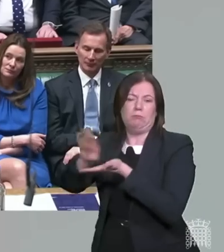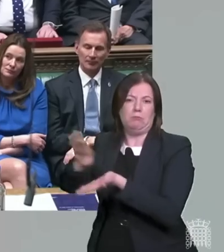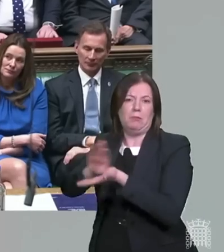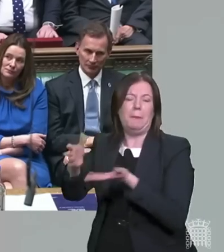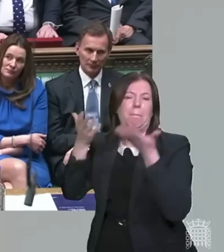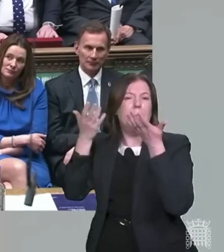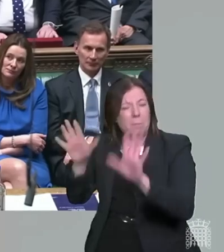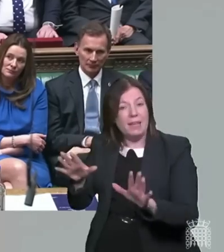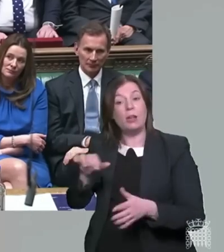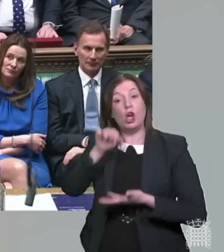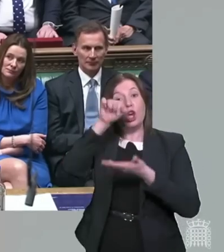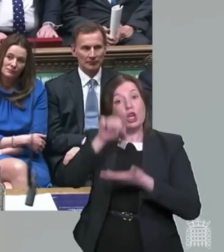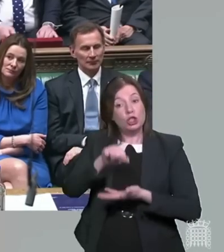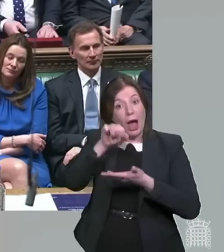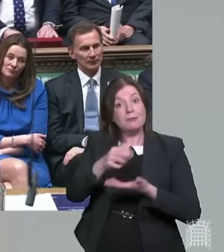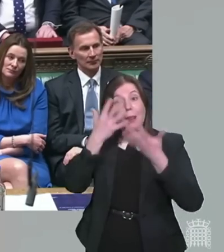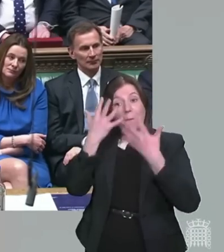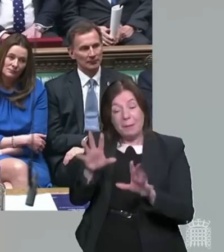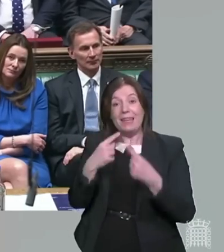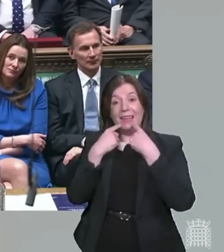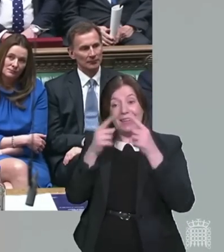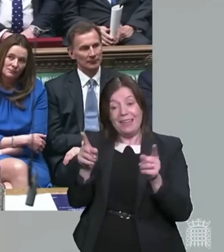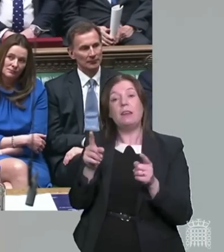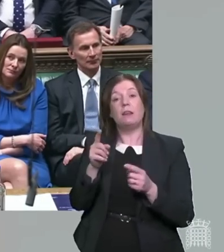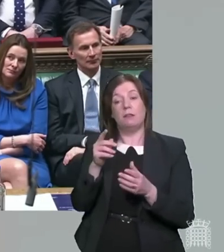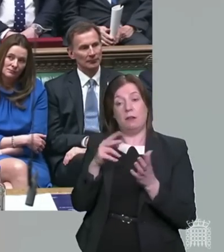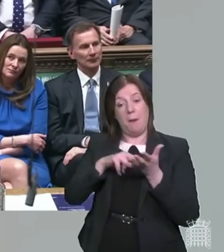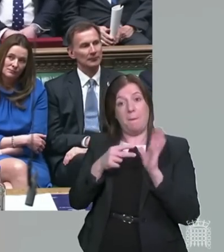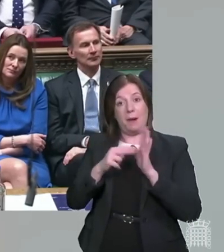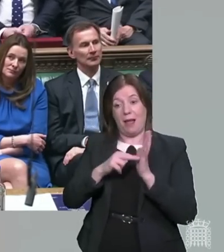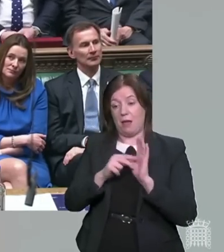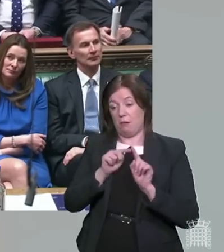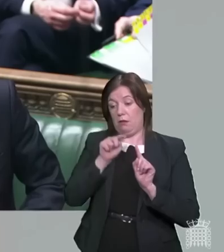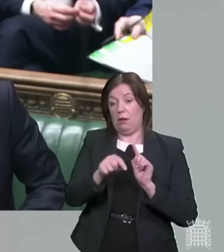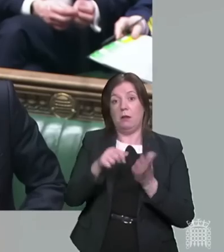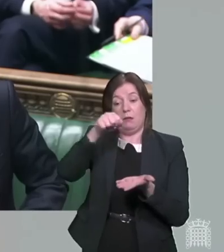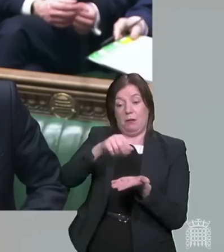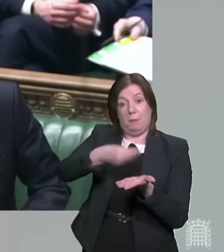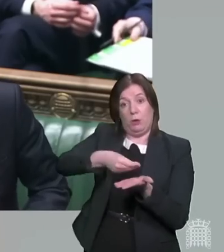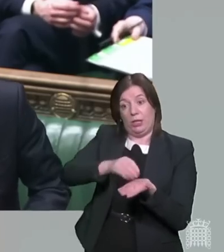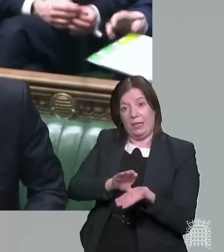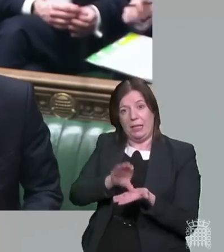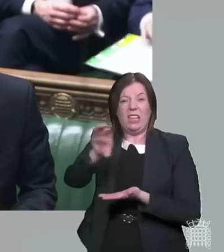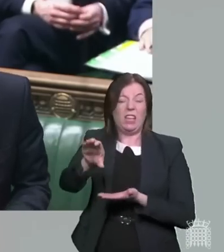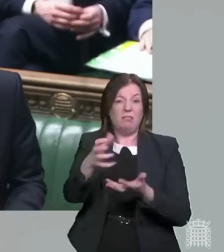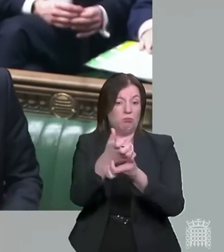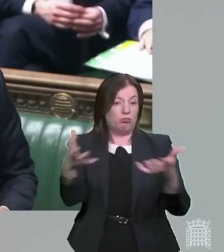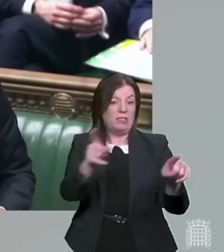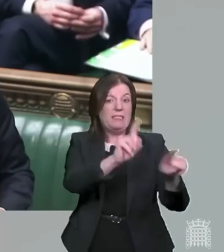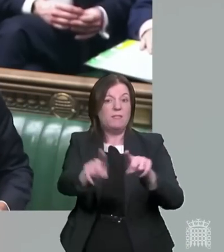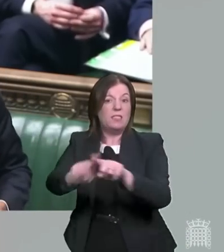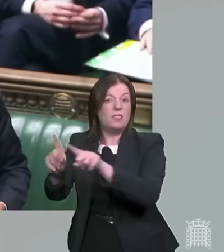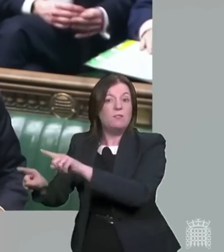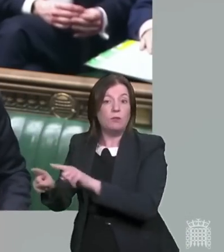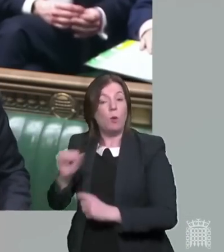has set out the new relief scheme that will run after the current one expires. It provides considerable support to all sorts of organisations up